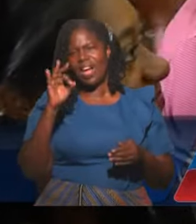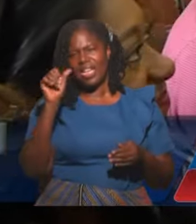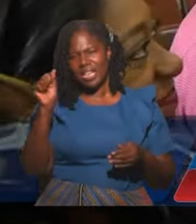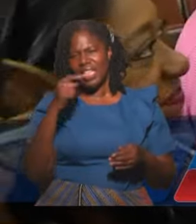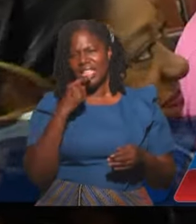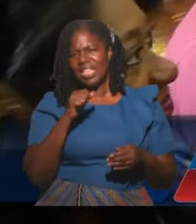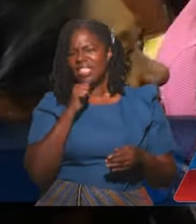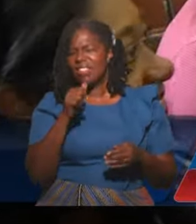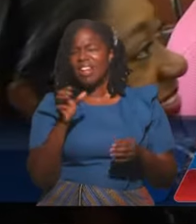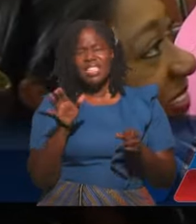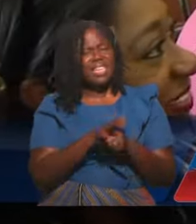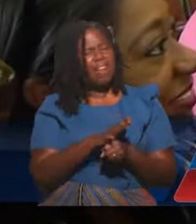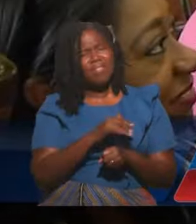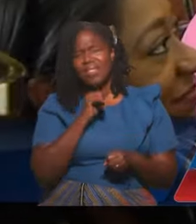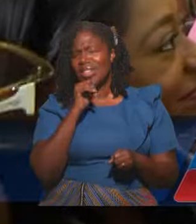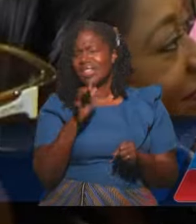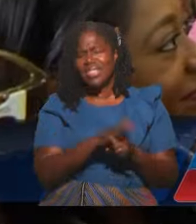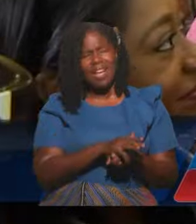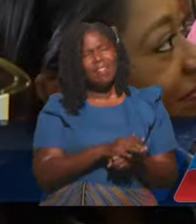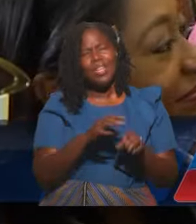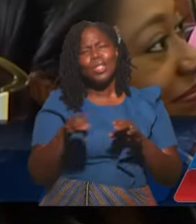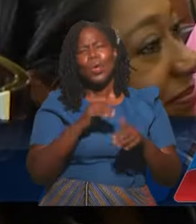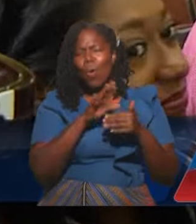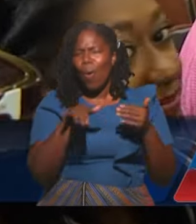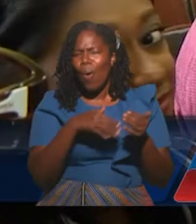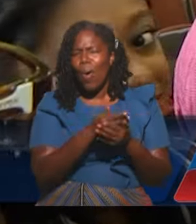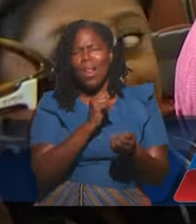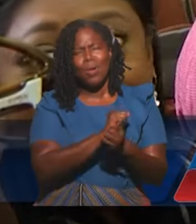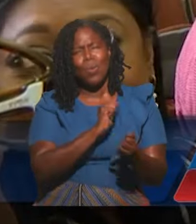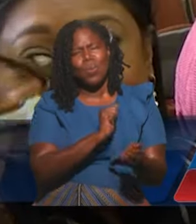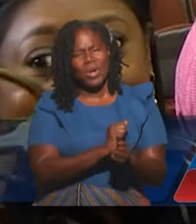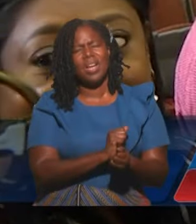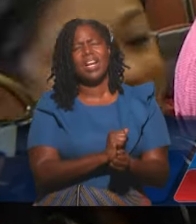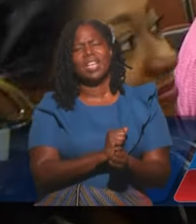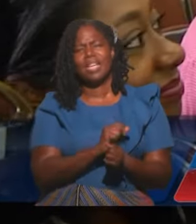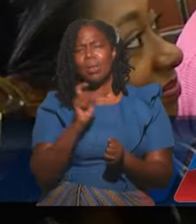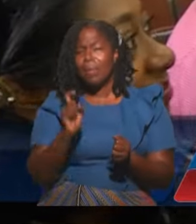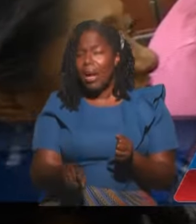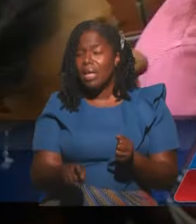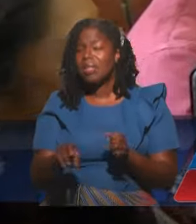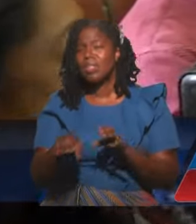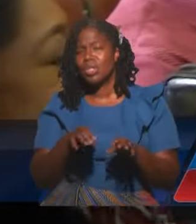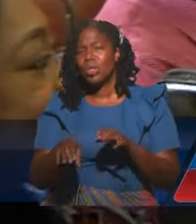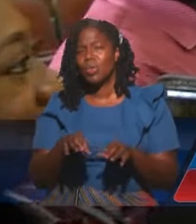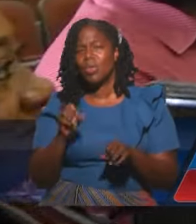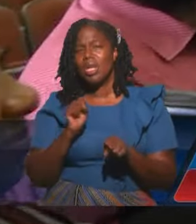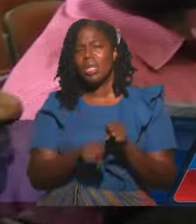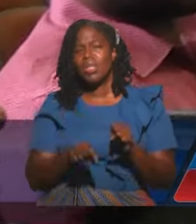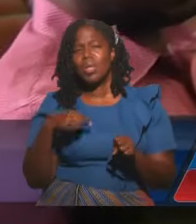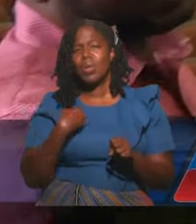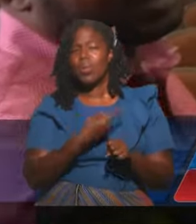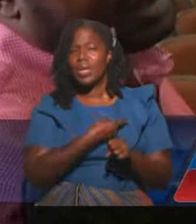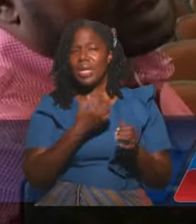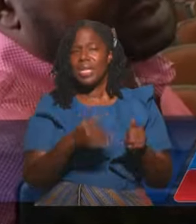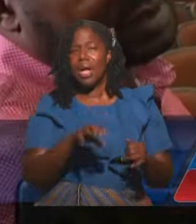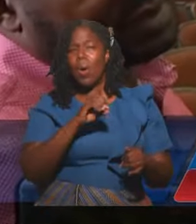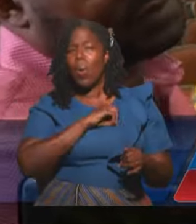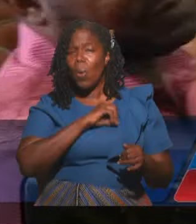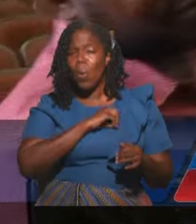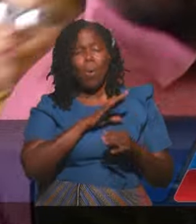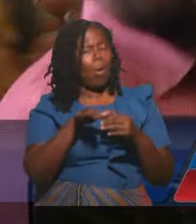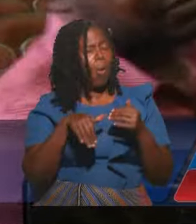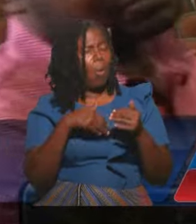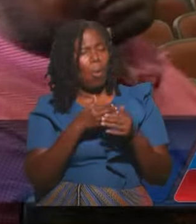It will not be sufficient to do all the work that is required. So we are owing practically all the